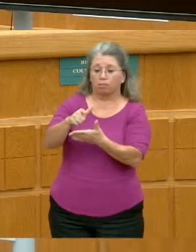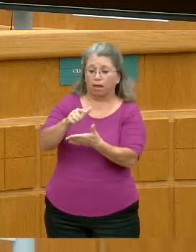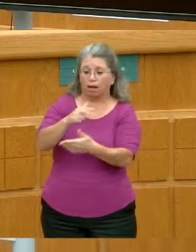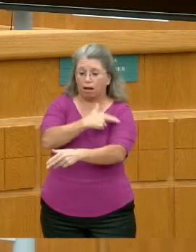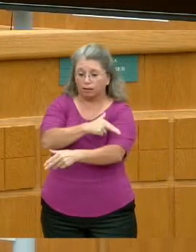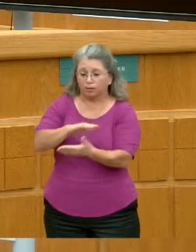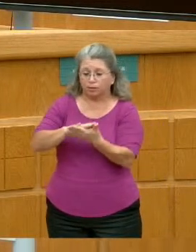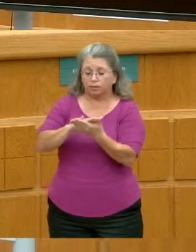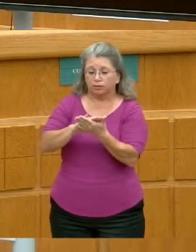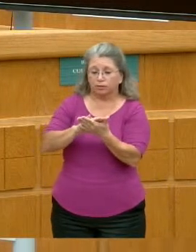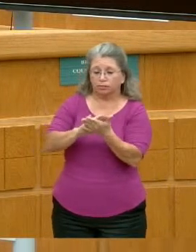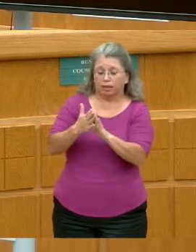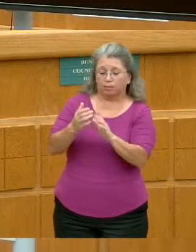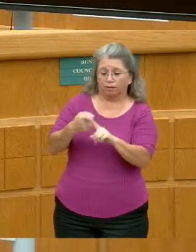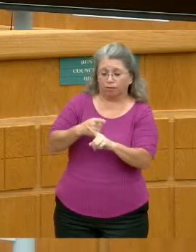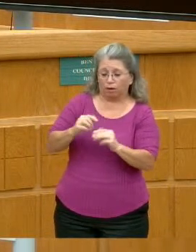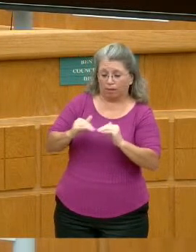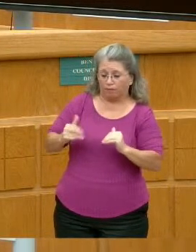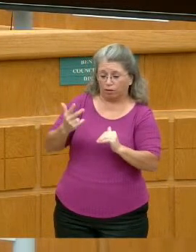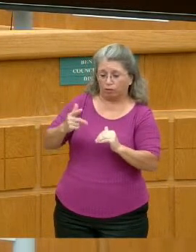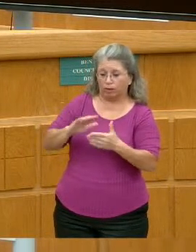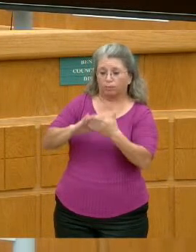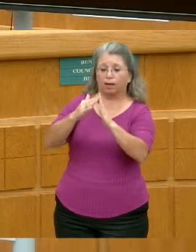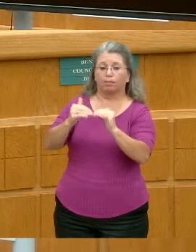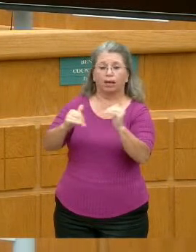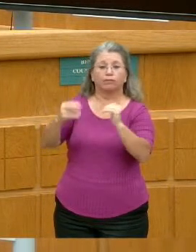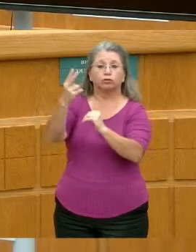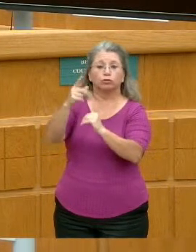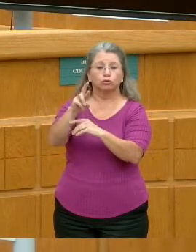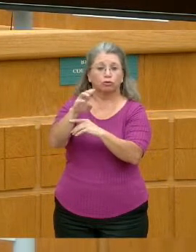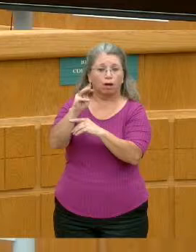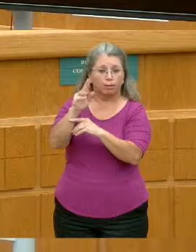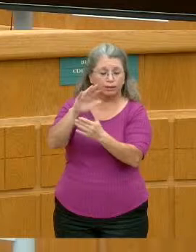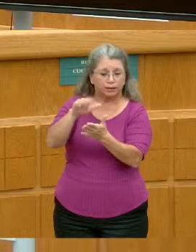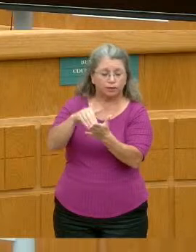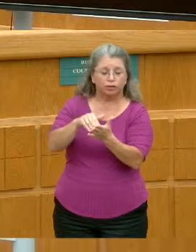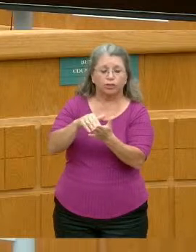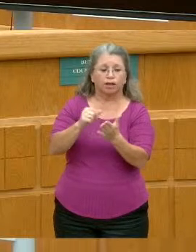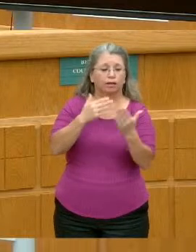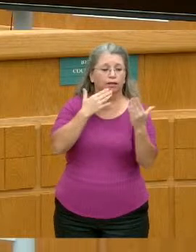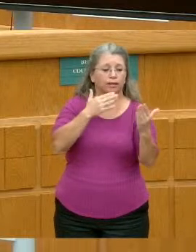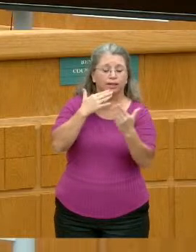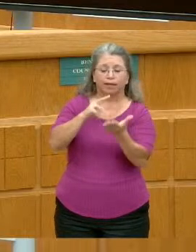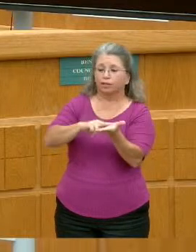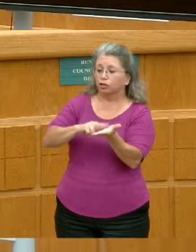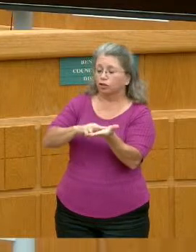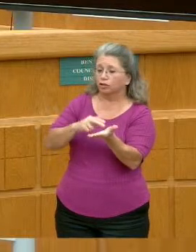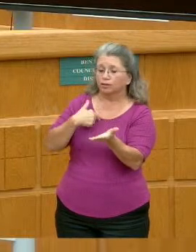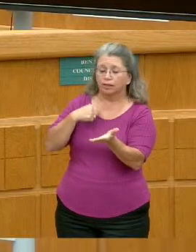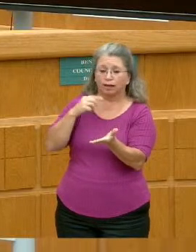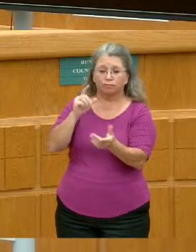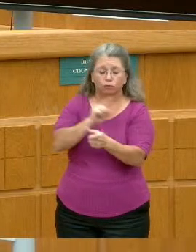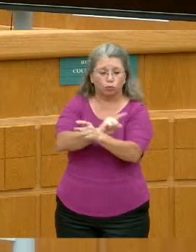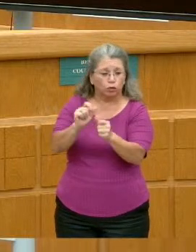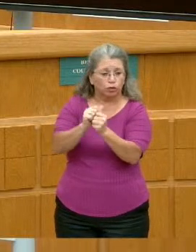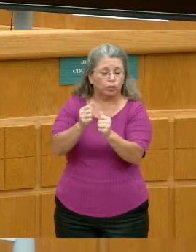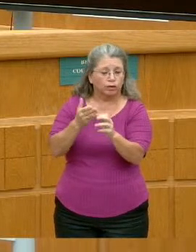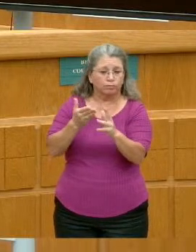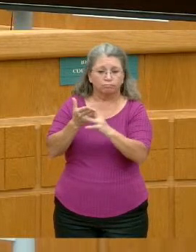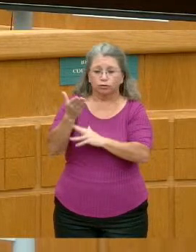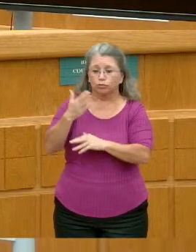commitment that the nurses have demonstrated throughout my entire career, the first responders,